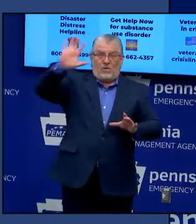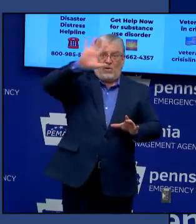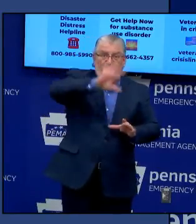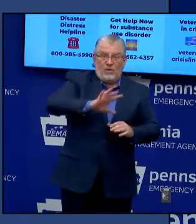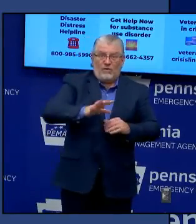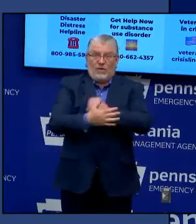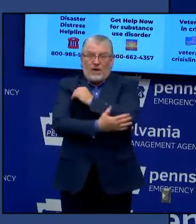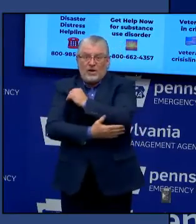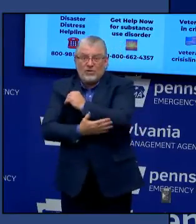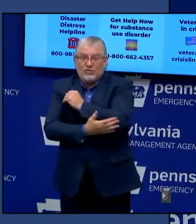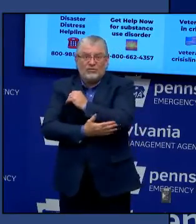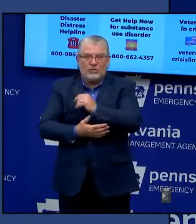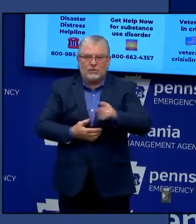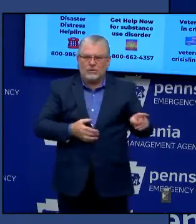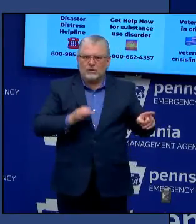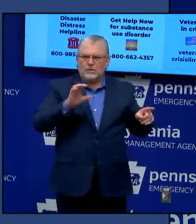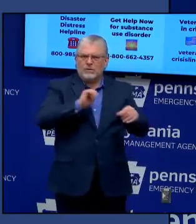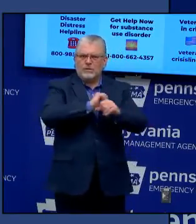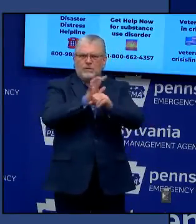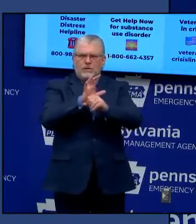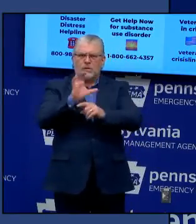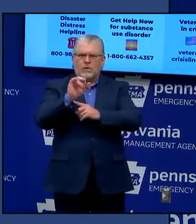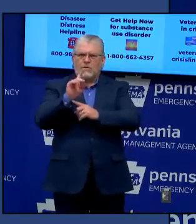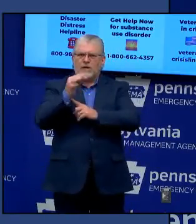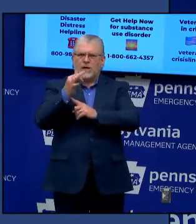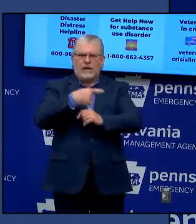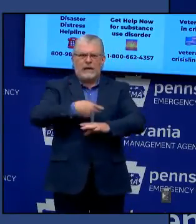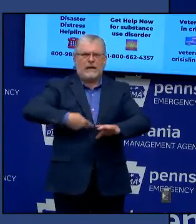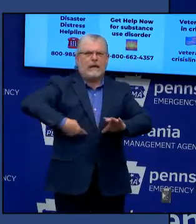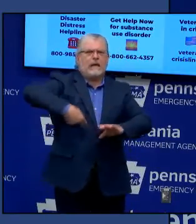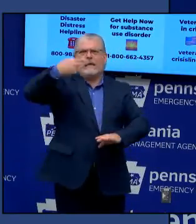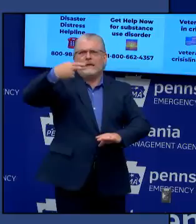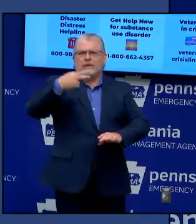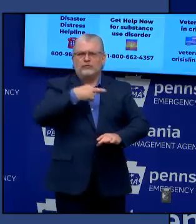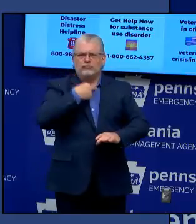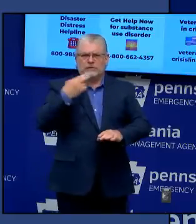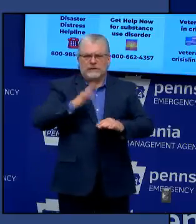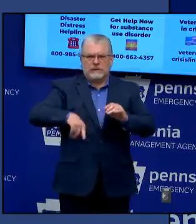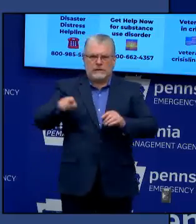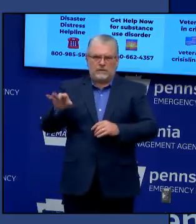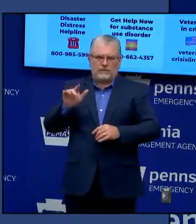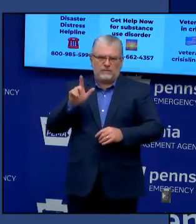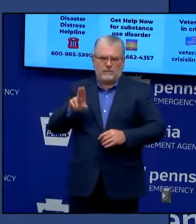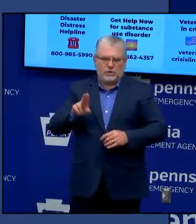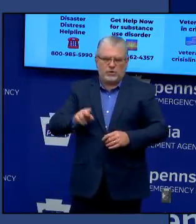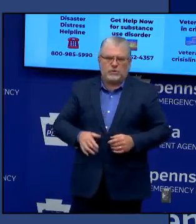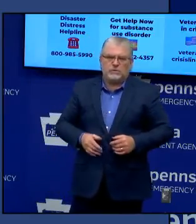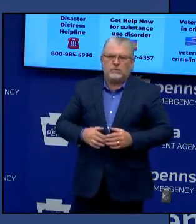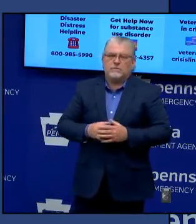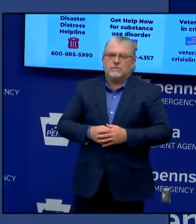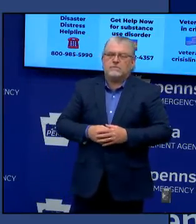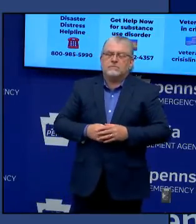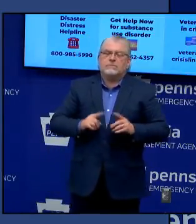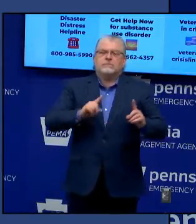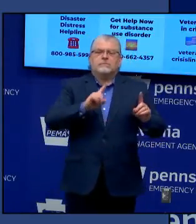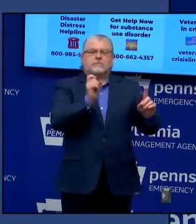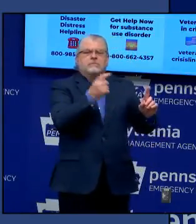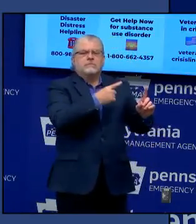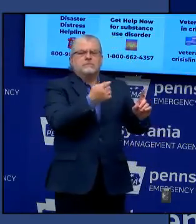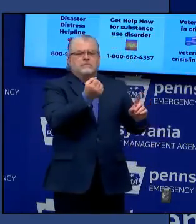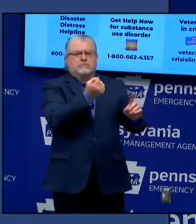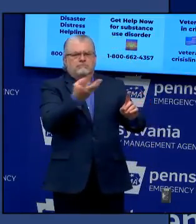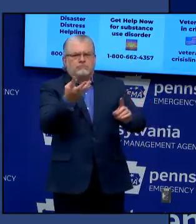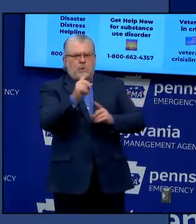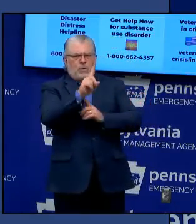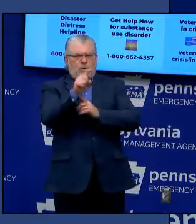have a couple of questions on the Brighton Rehabilitation Nursing Home in Beaver County. First from WPXI.